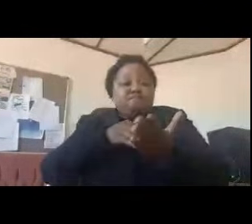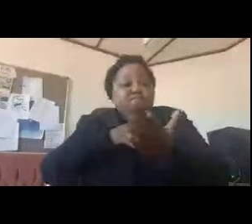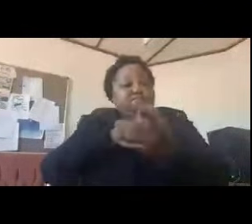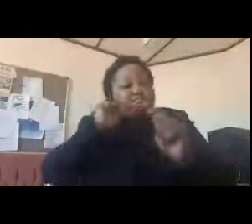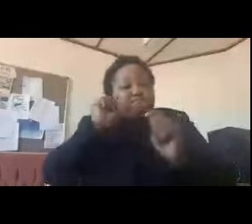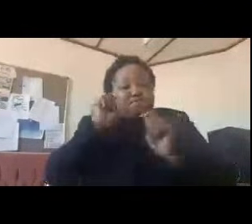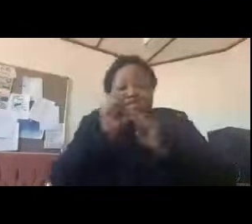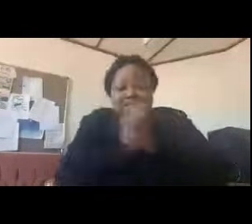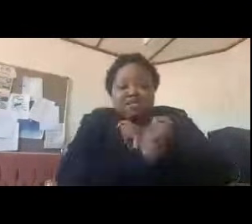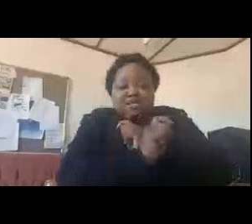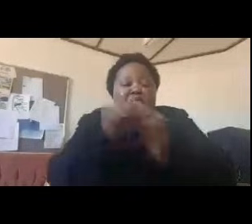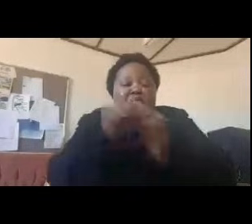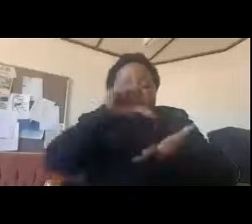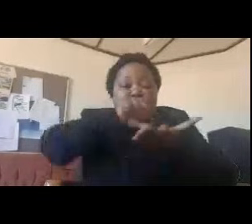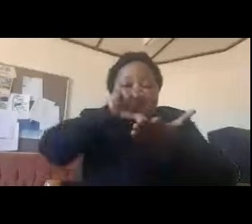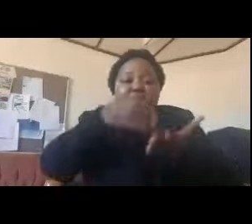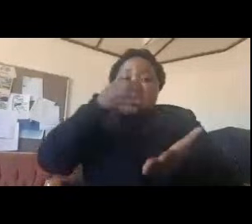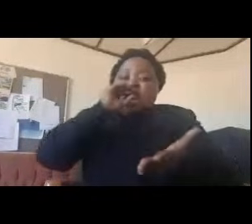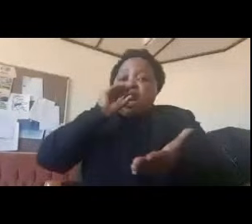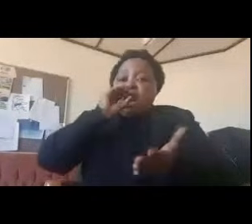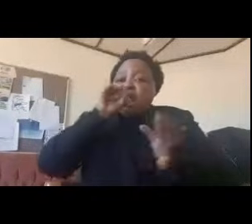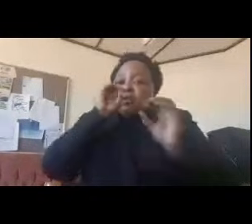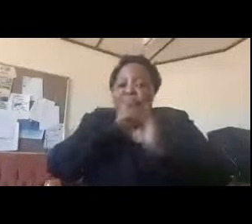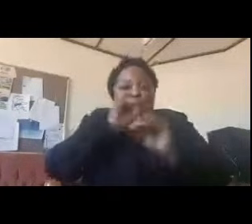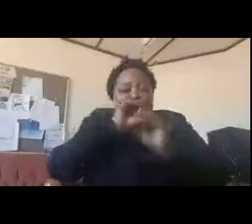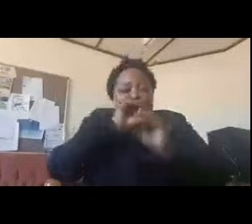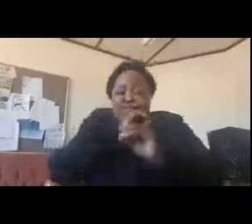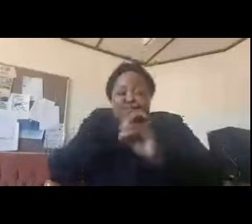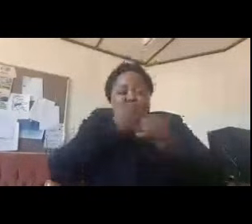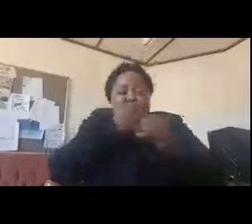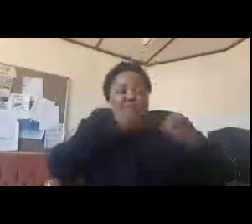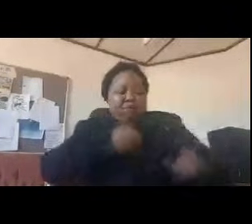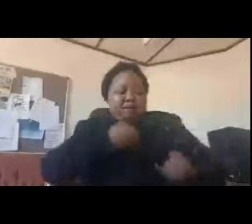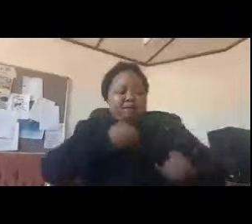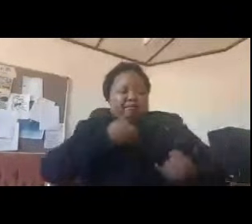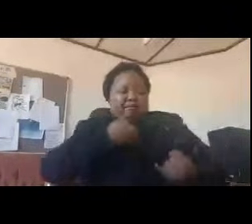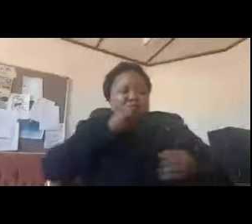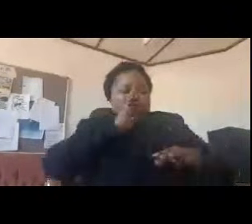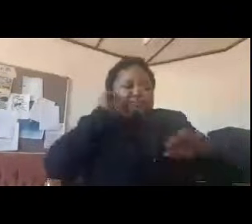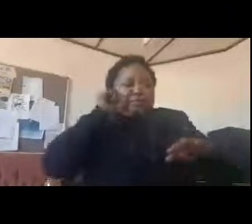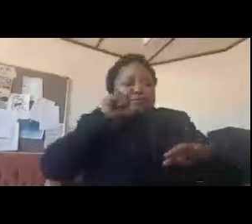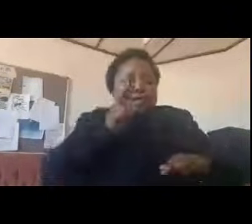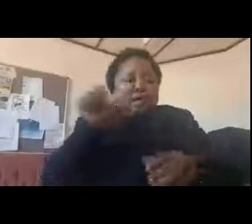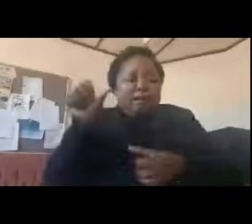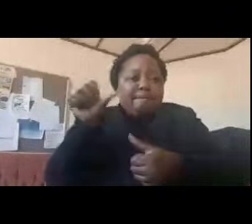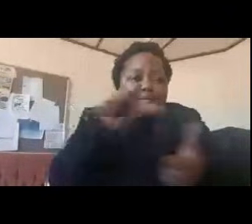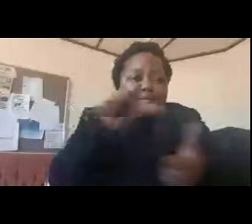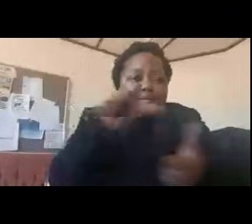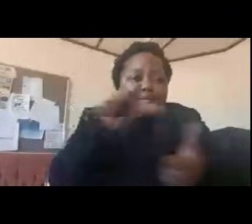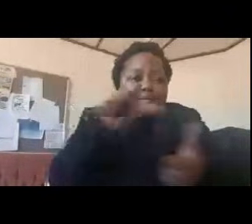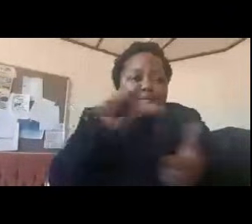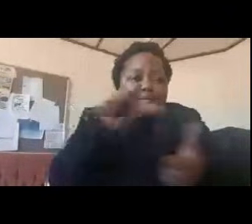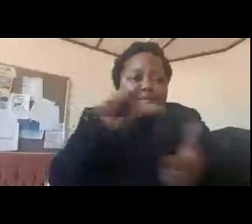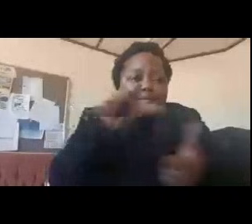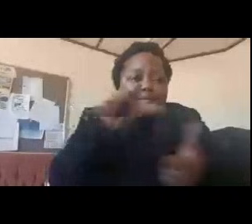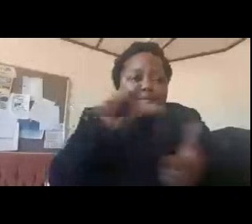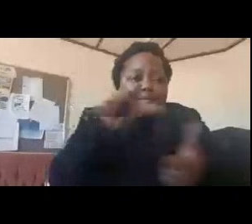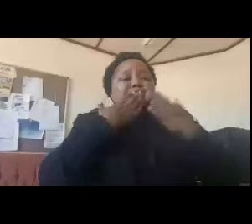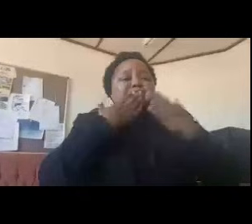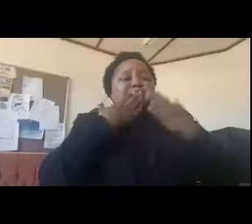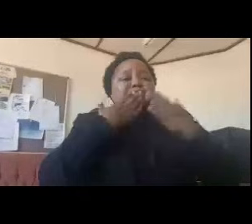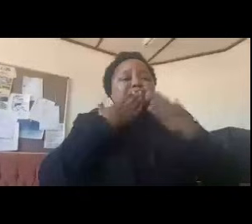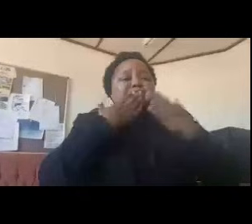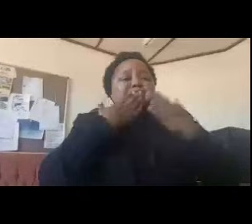the medication, then they have a heart attack and come back to ER. Do we blame the